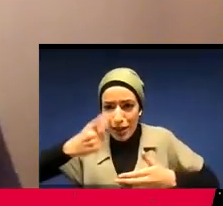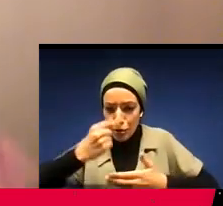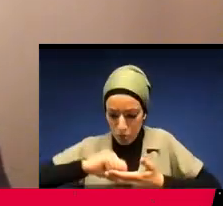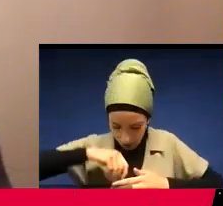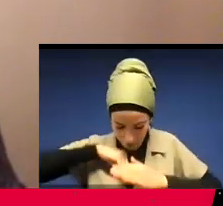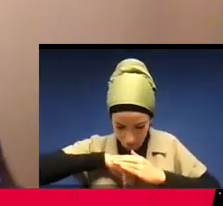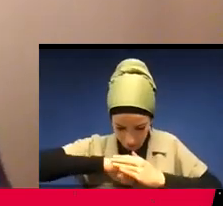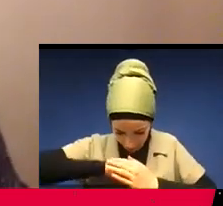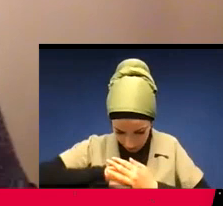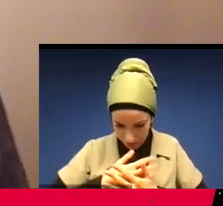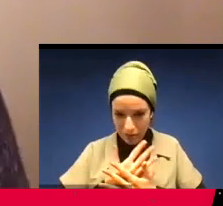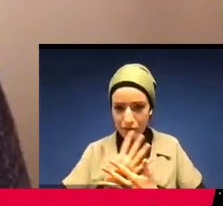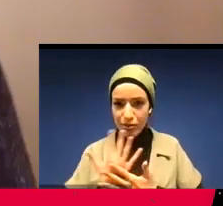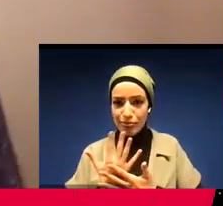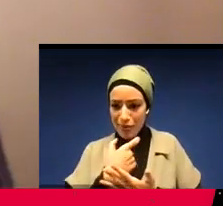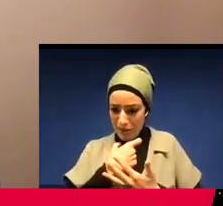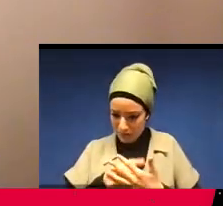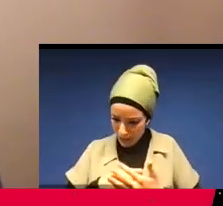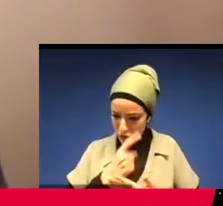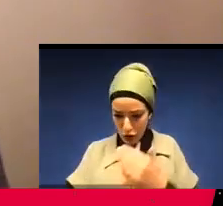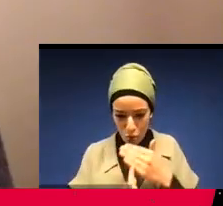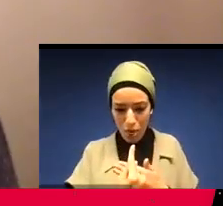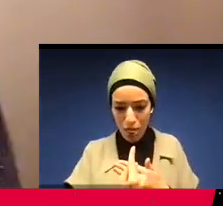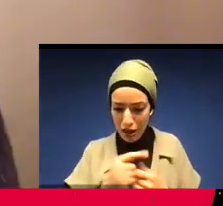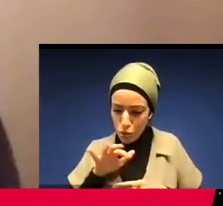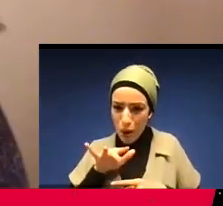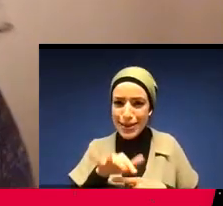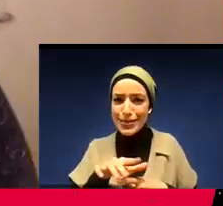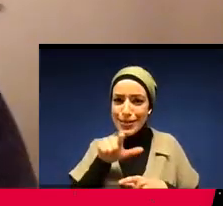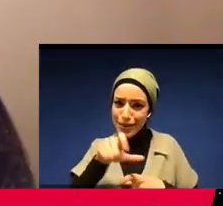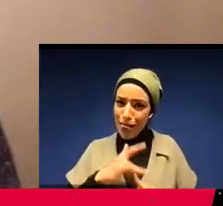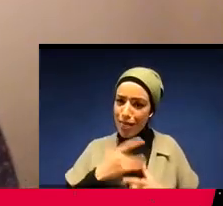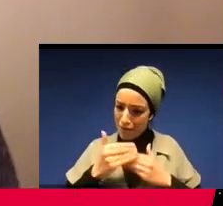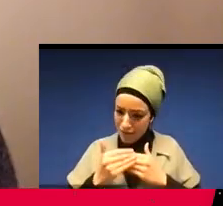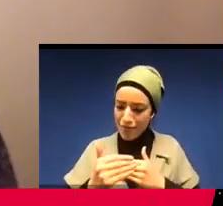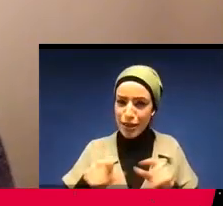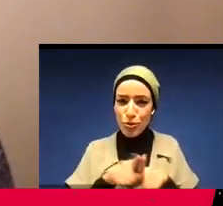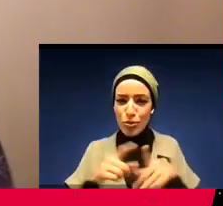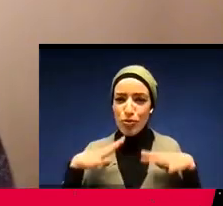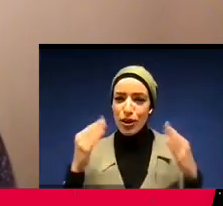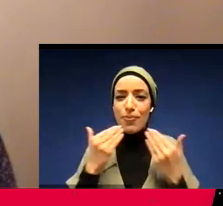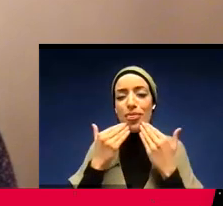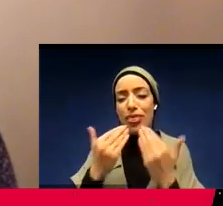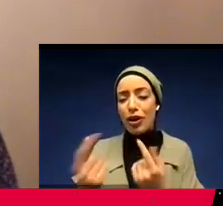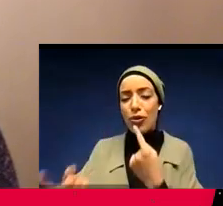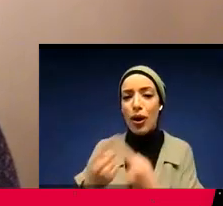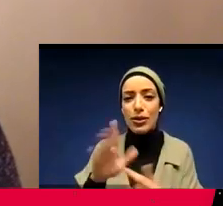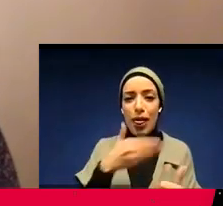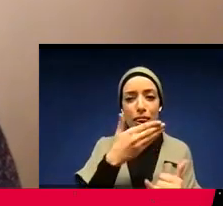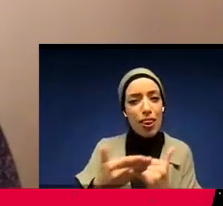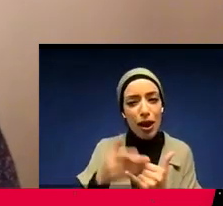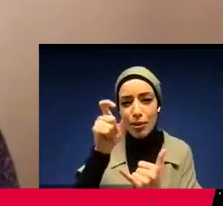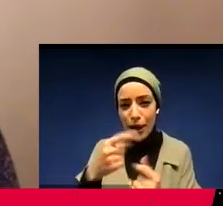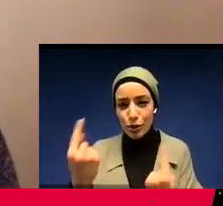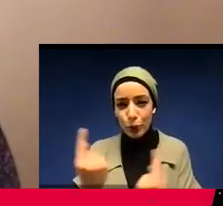the space to grow, really, like as individuals. That's freedom, and to exist as we are. That's also freedom.